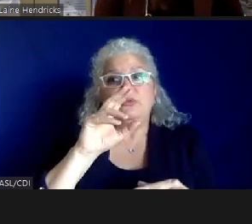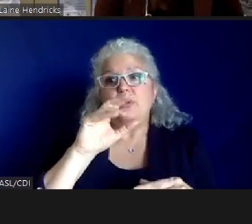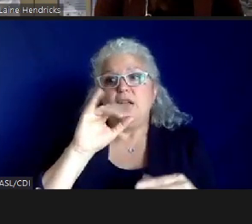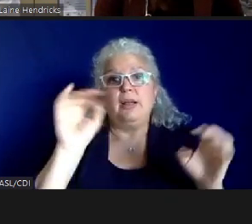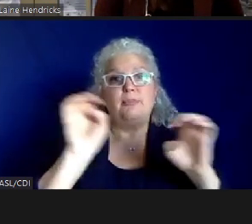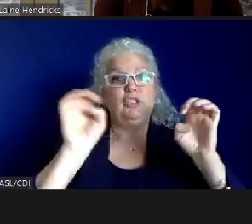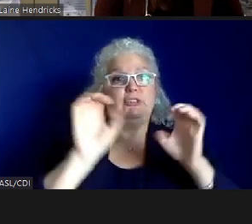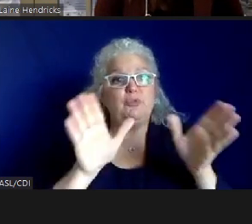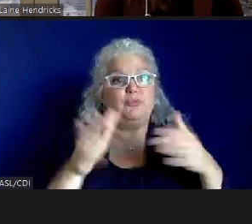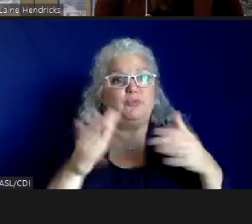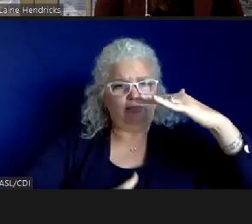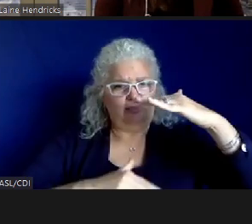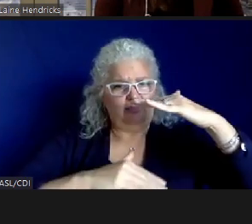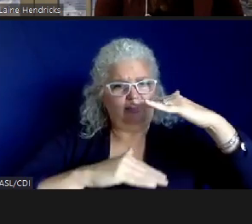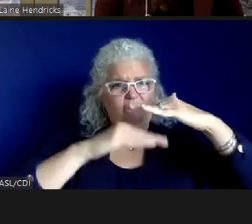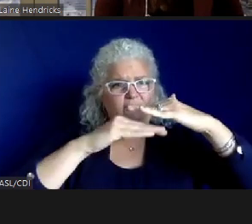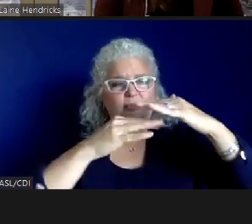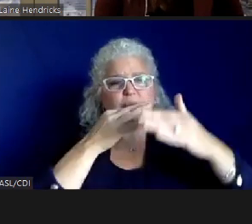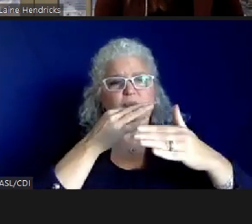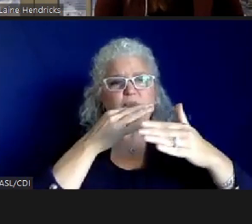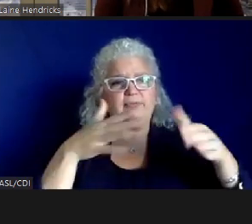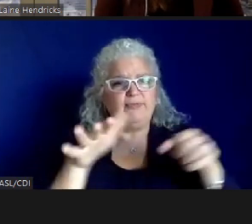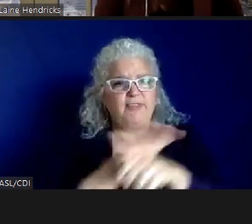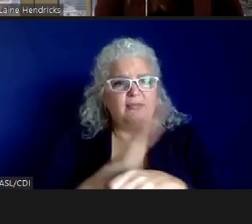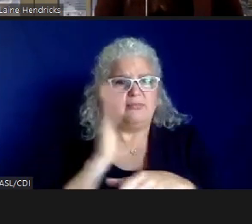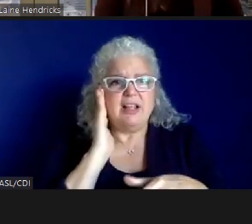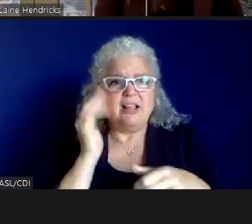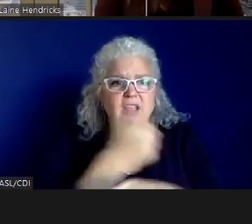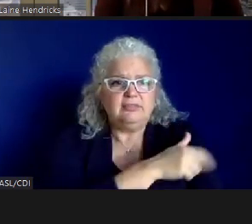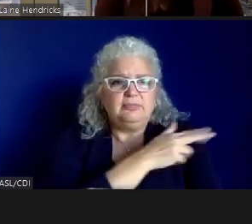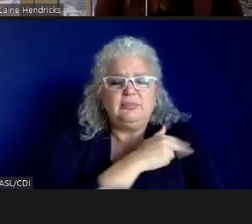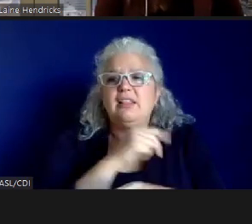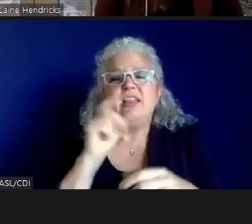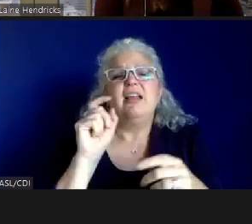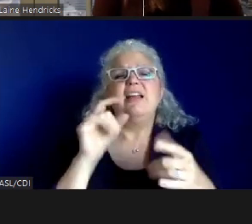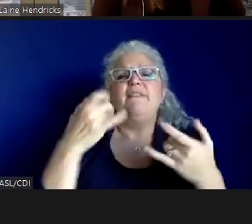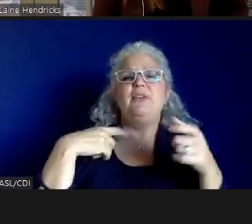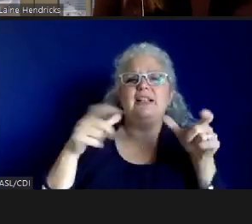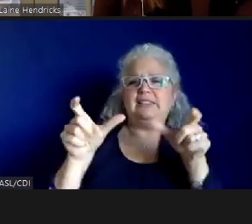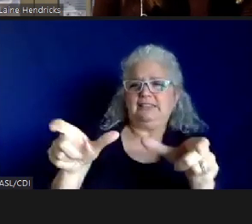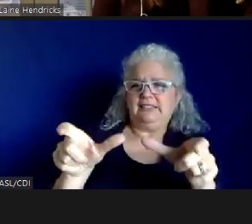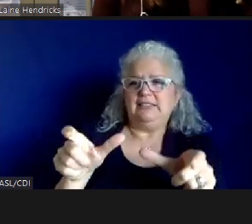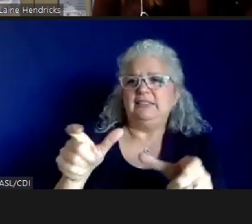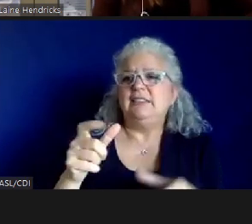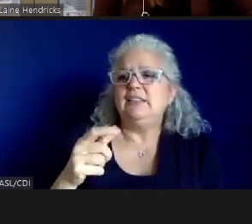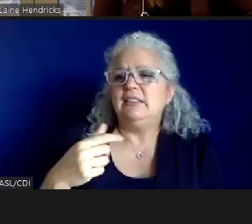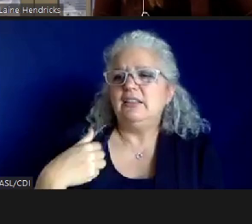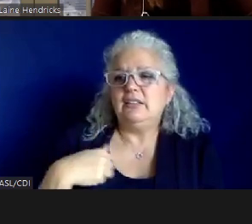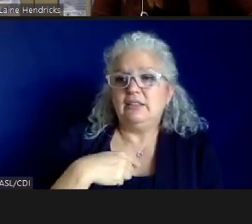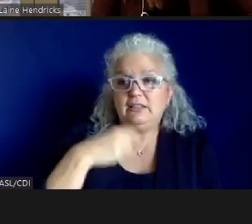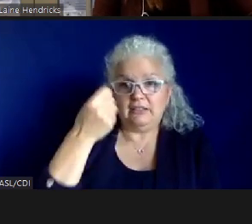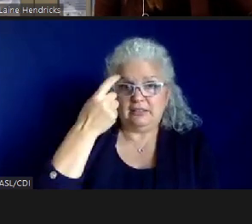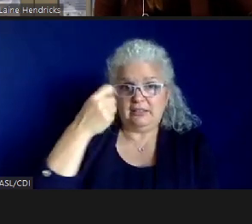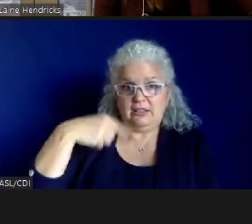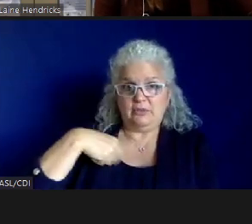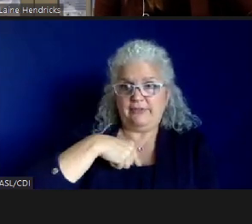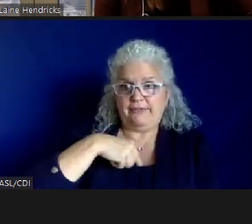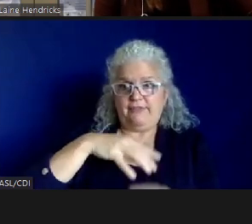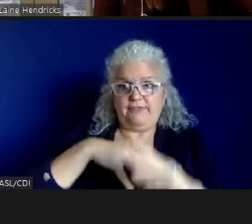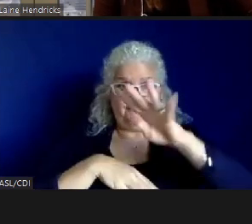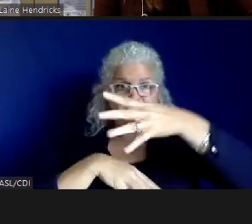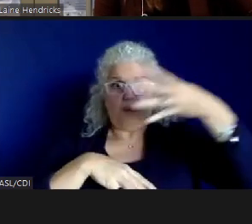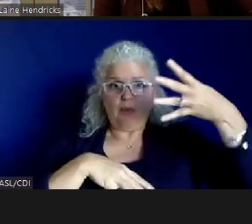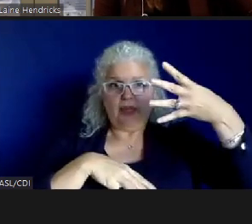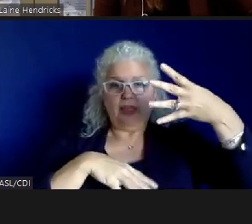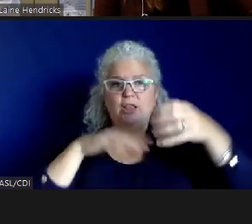imposed that stay-at-home order. We were the fourth region in the state to go into that status. And we remain in